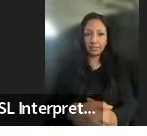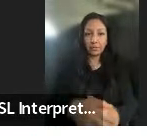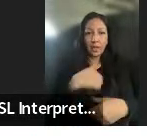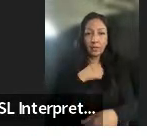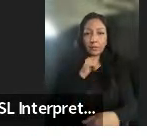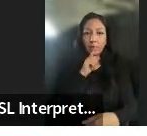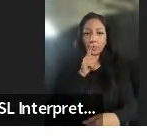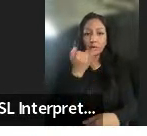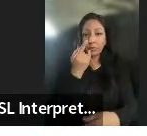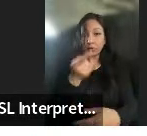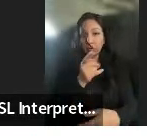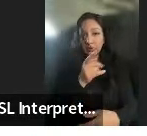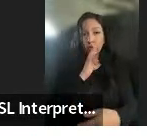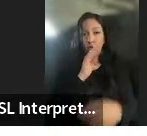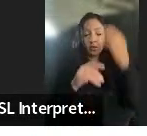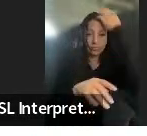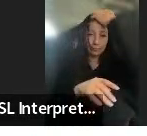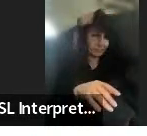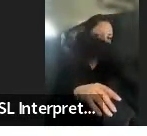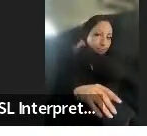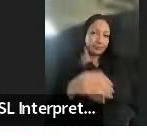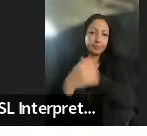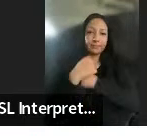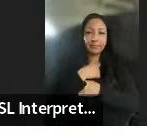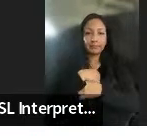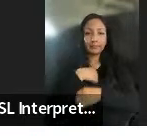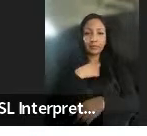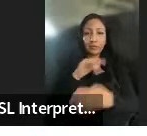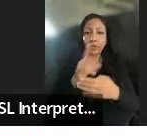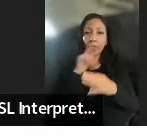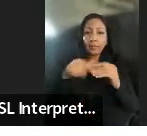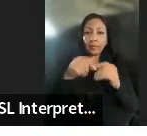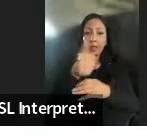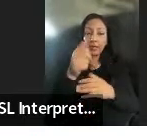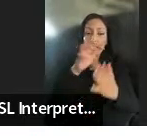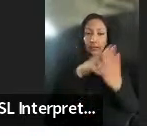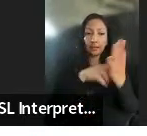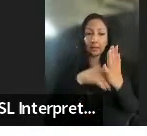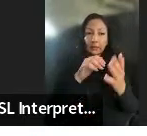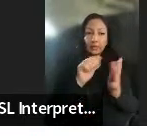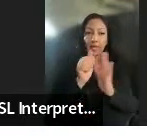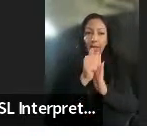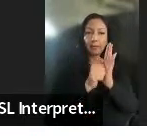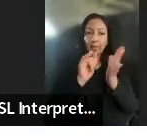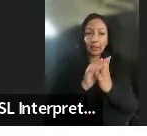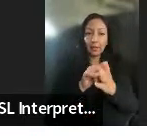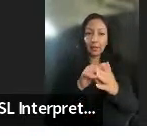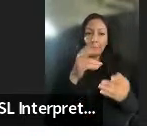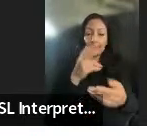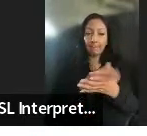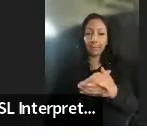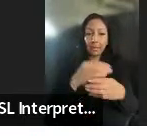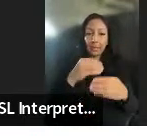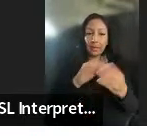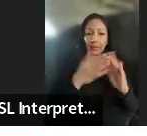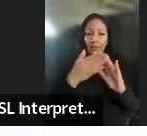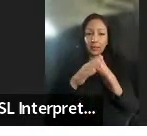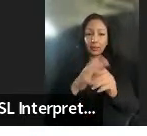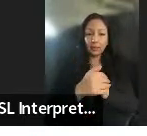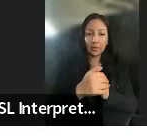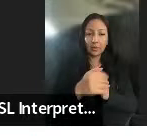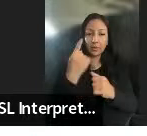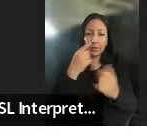you're referring to the other text amendments that are part of the city of Yes, the